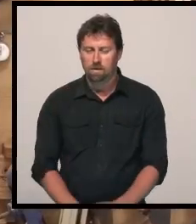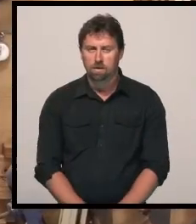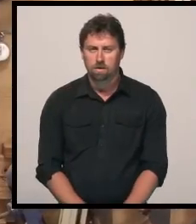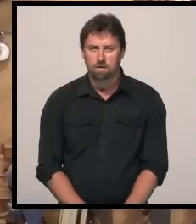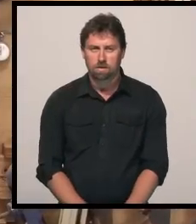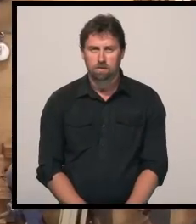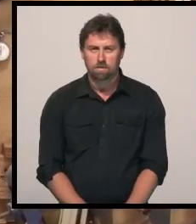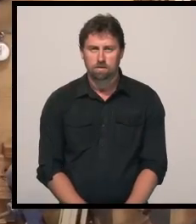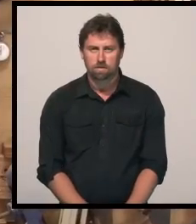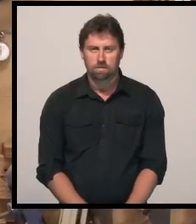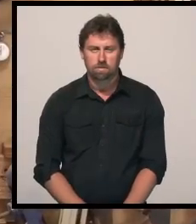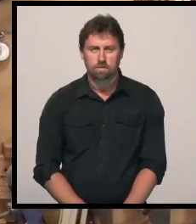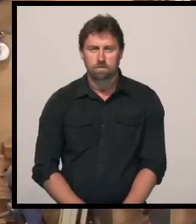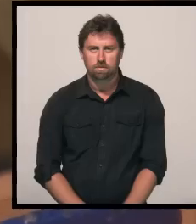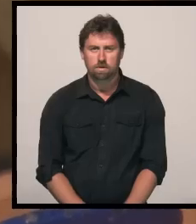put the screw in.